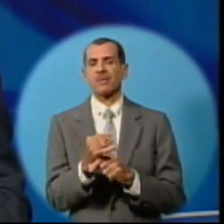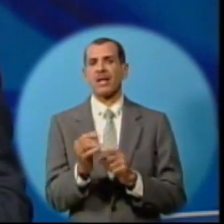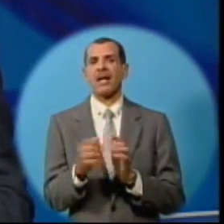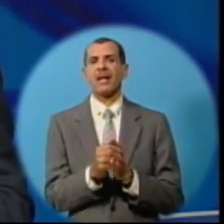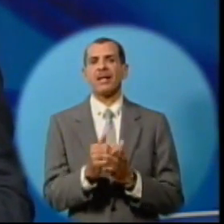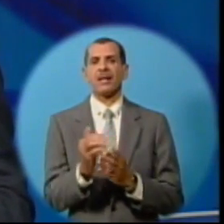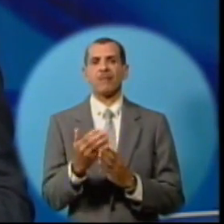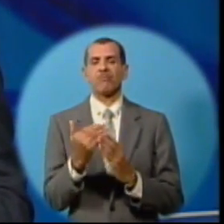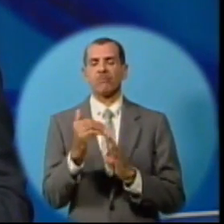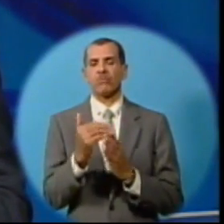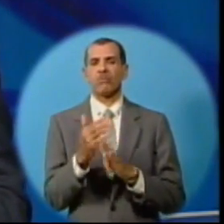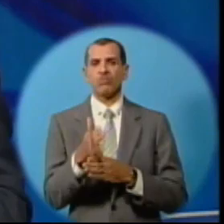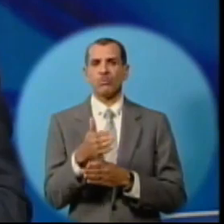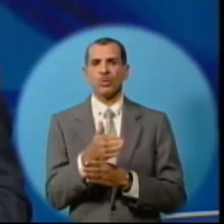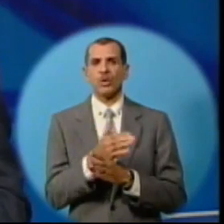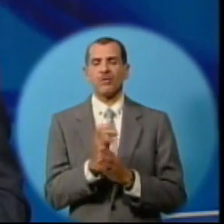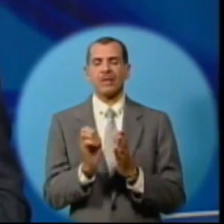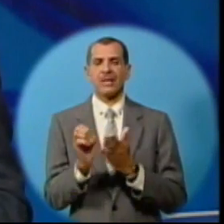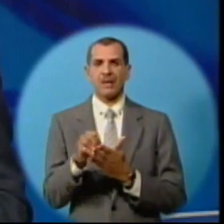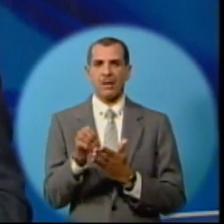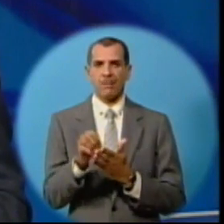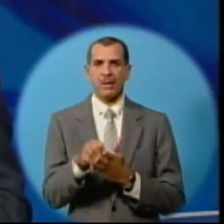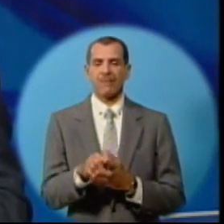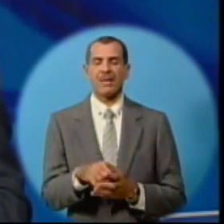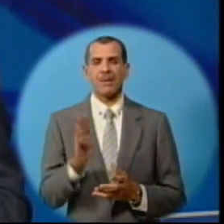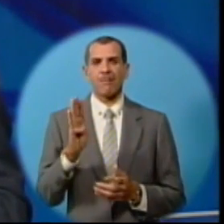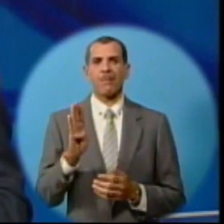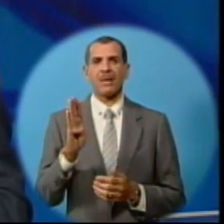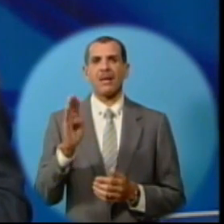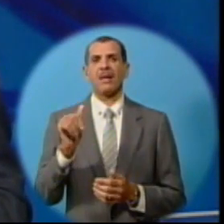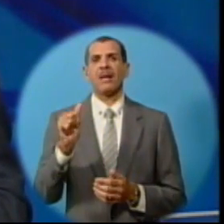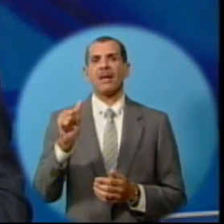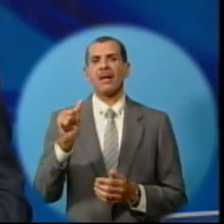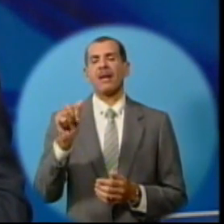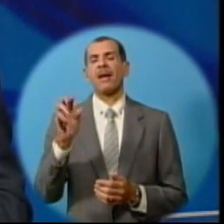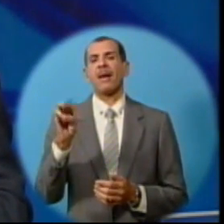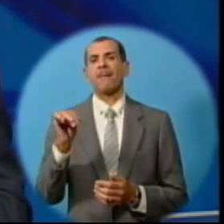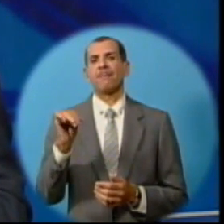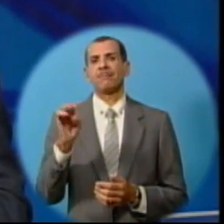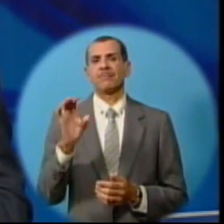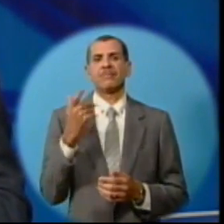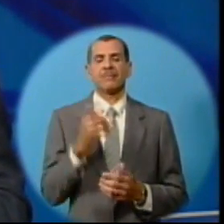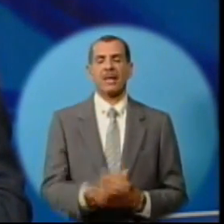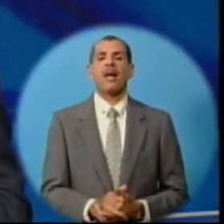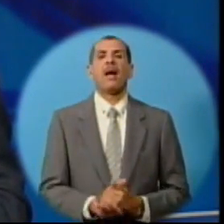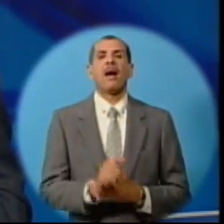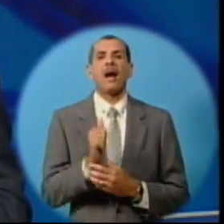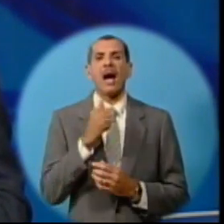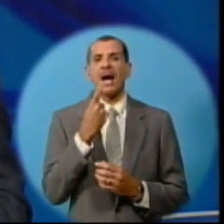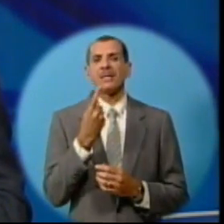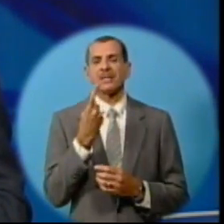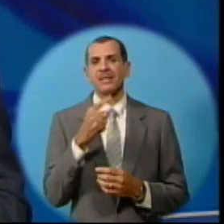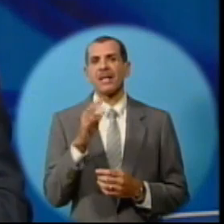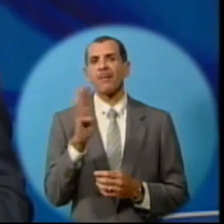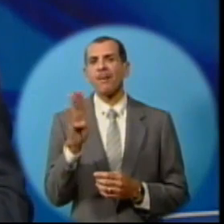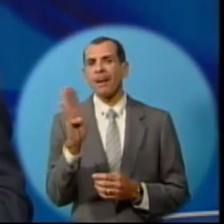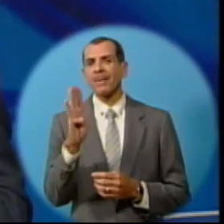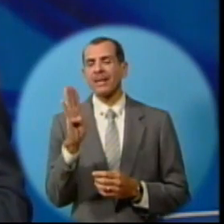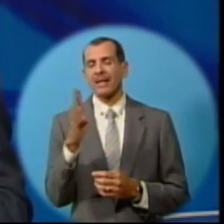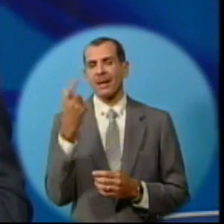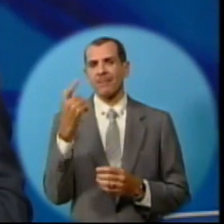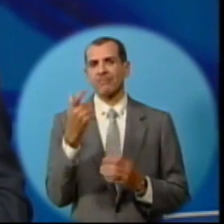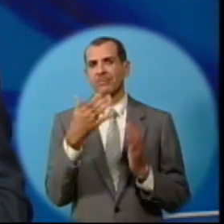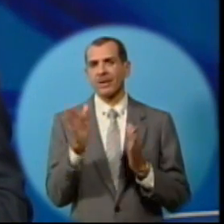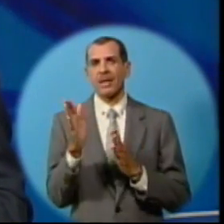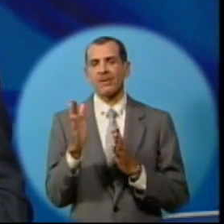economy. The Barbados Manufacturers Association today launched phase two of the I'm a Bajan campaign, supported